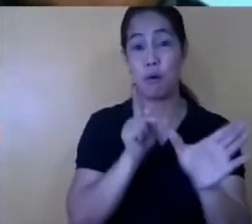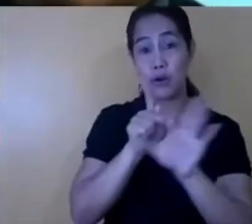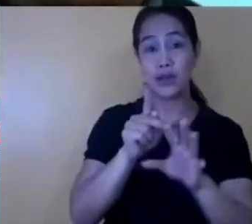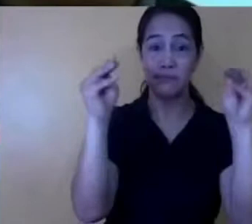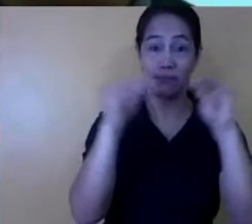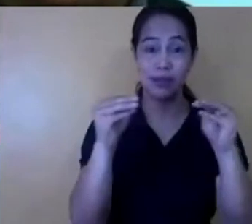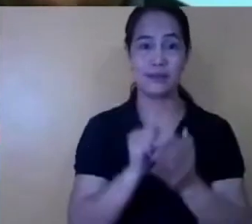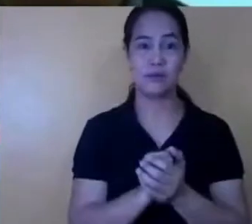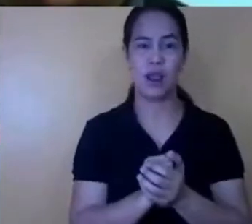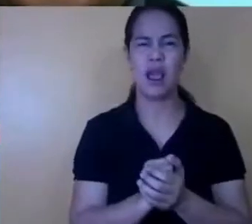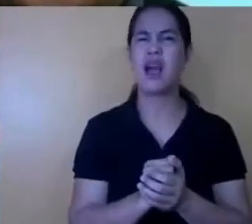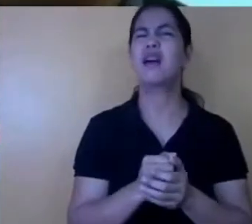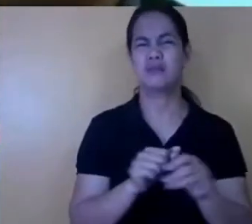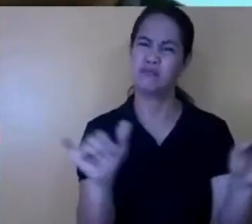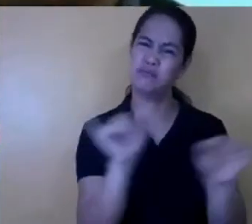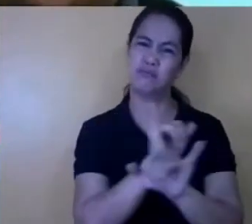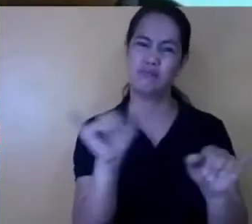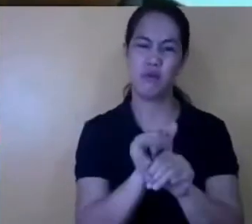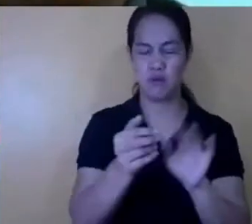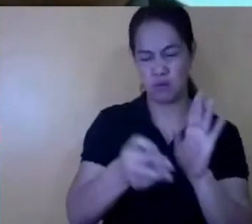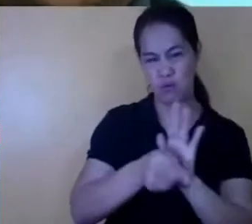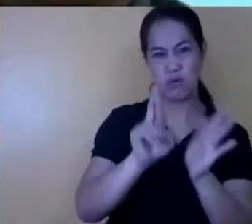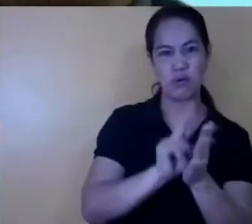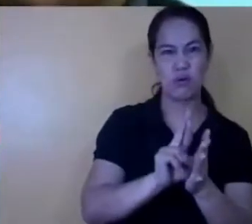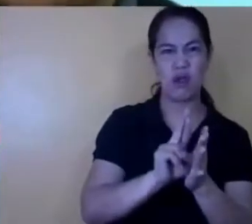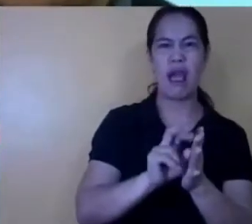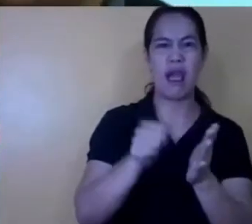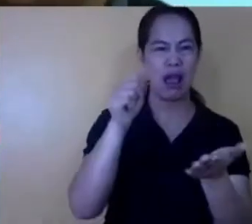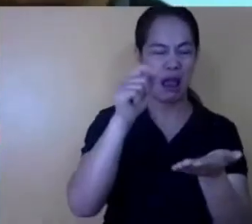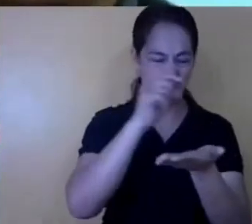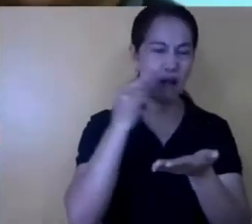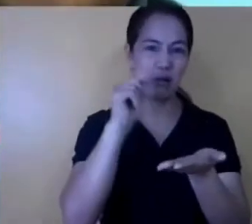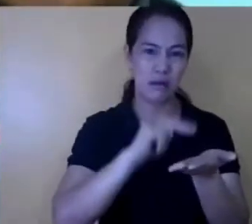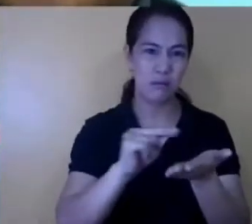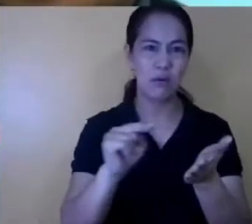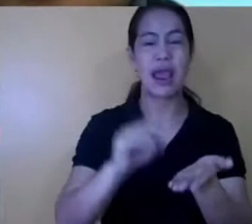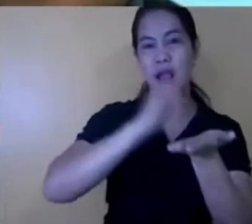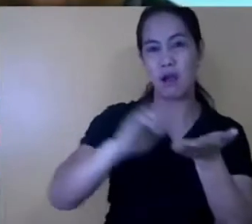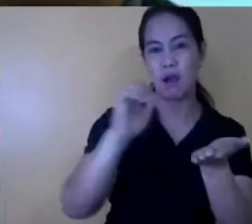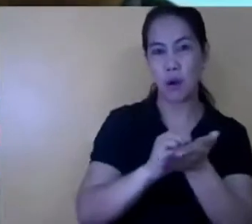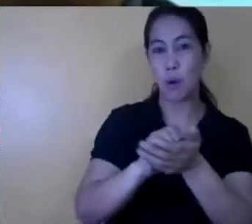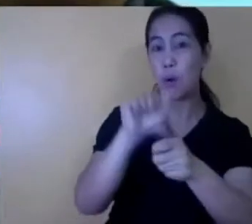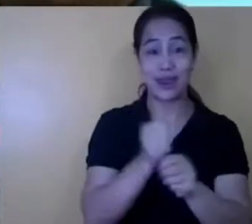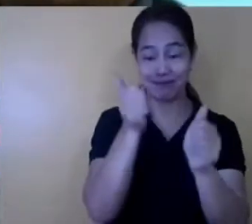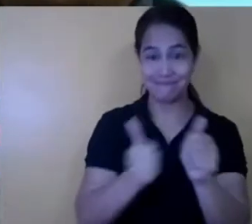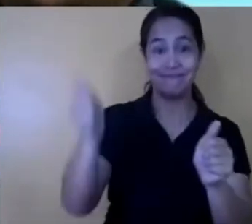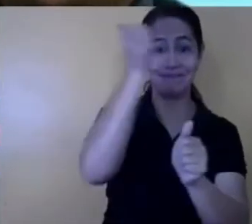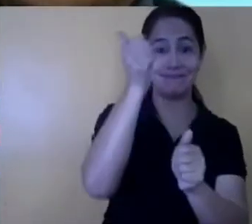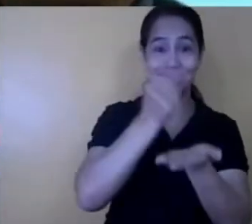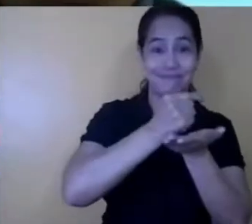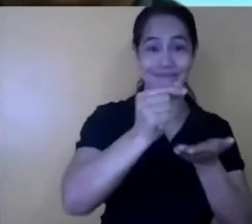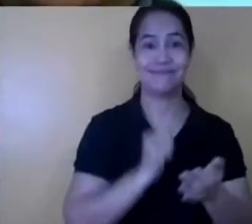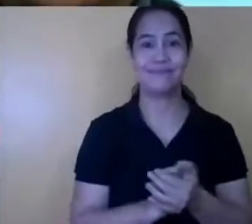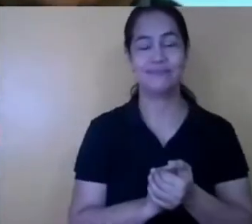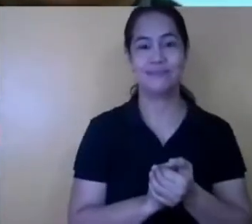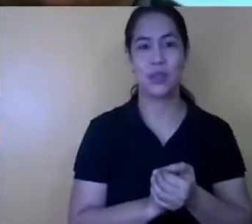well as the reviewed annotated evidence of practice of colleagues, you get an outstanding rating. But if your minutes